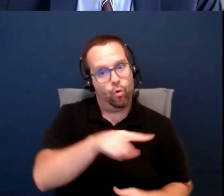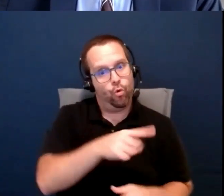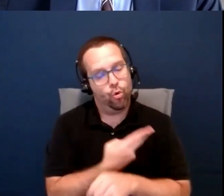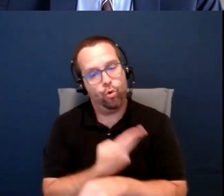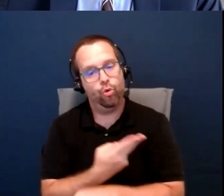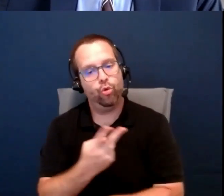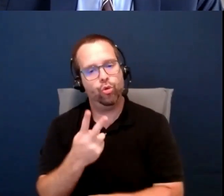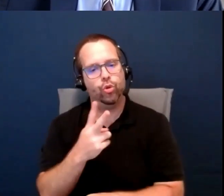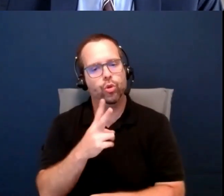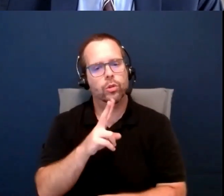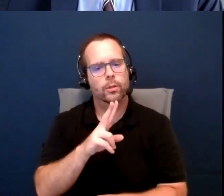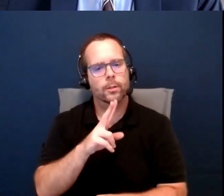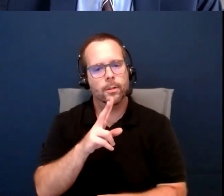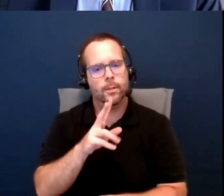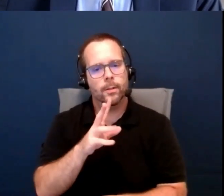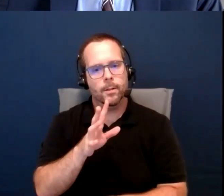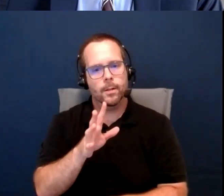under